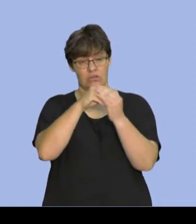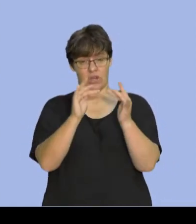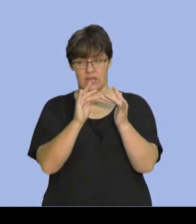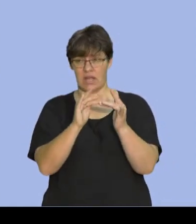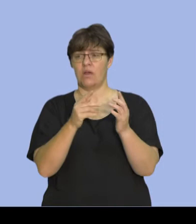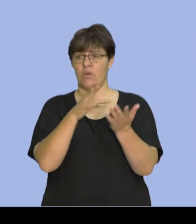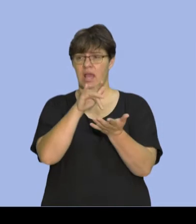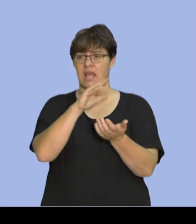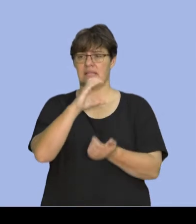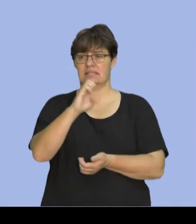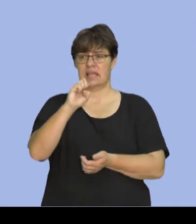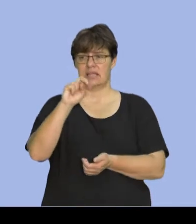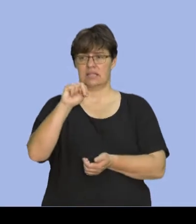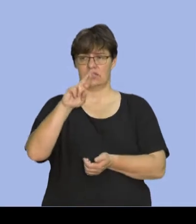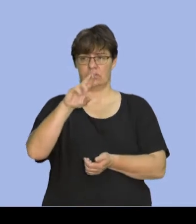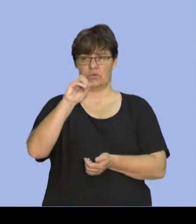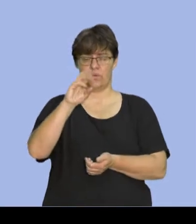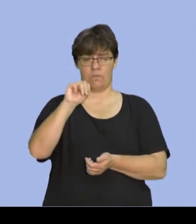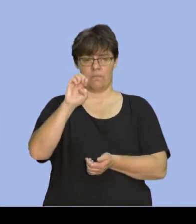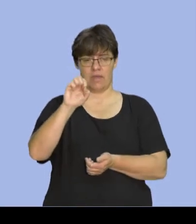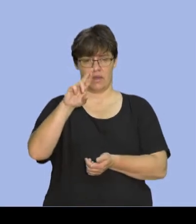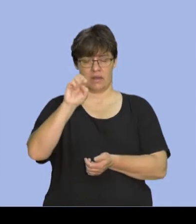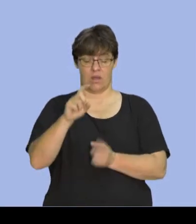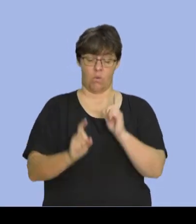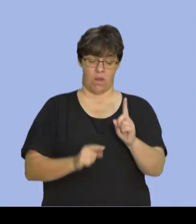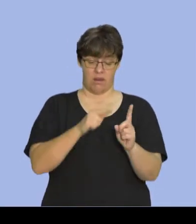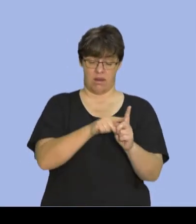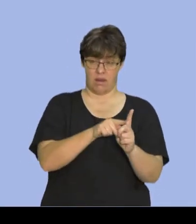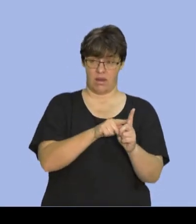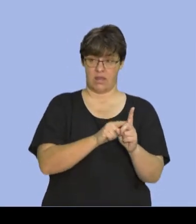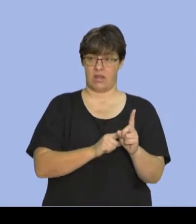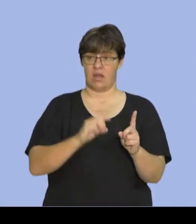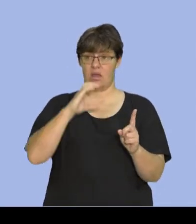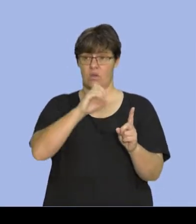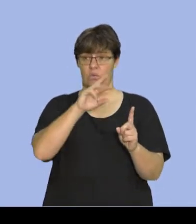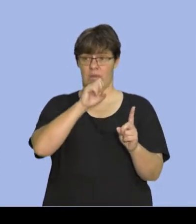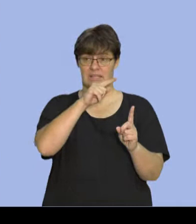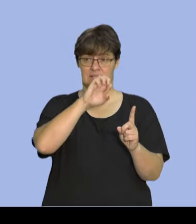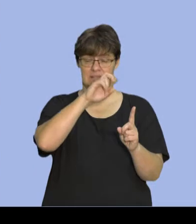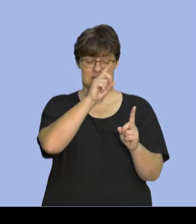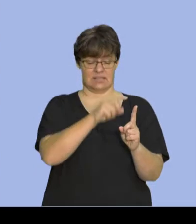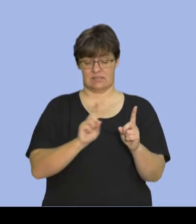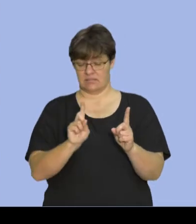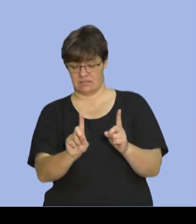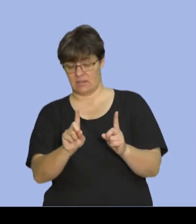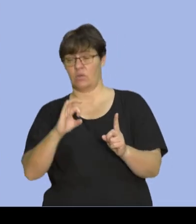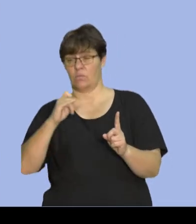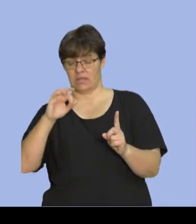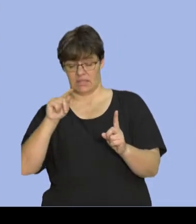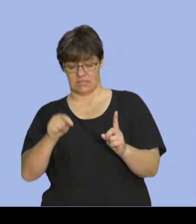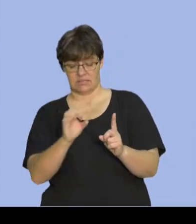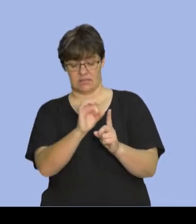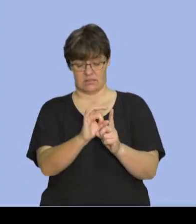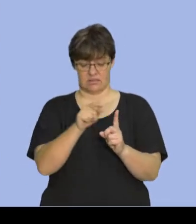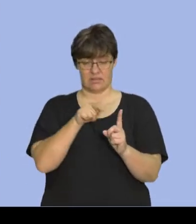we have one chromatid, we have the other chromatid, which are held together by